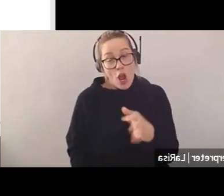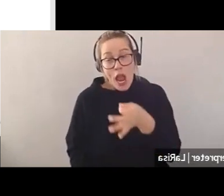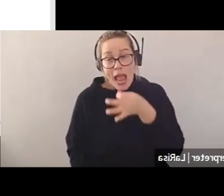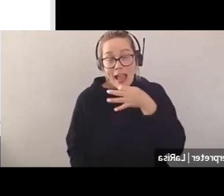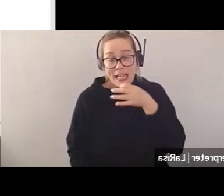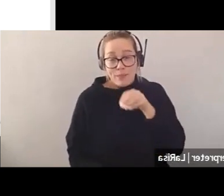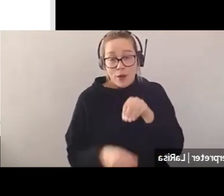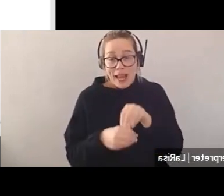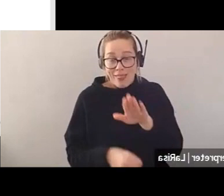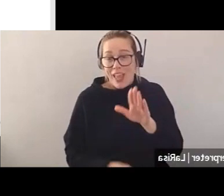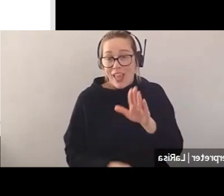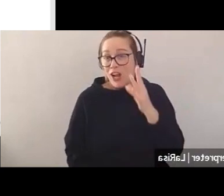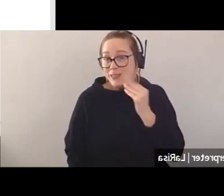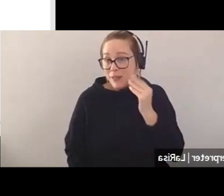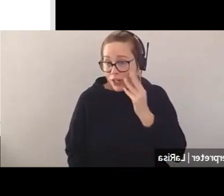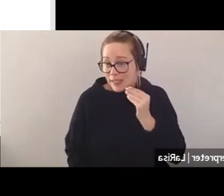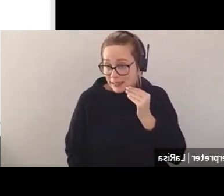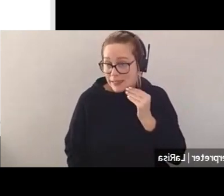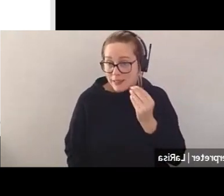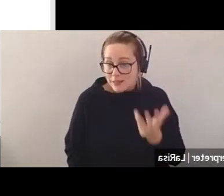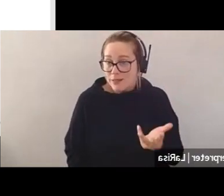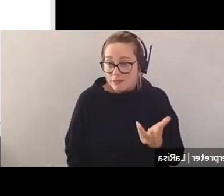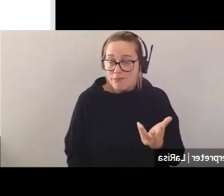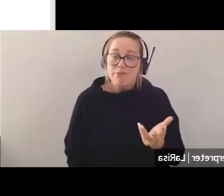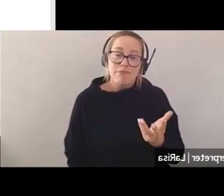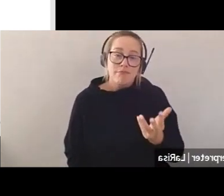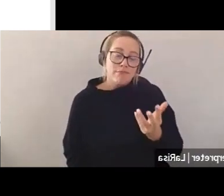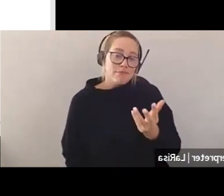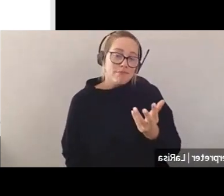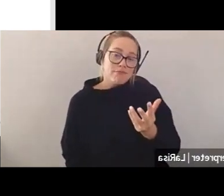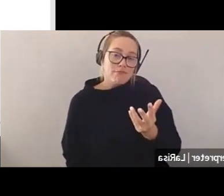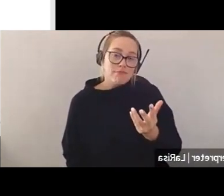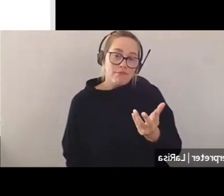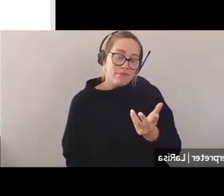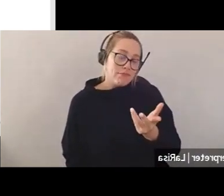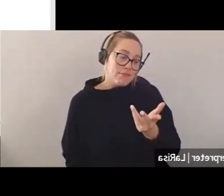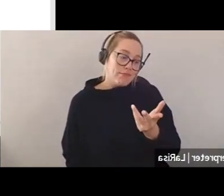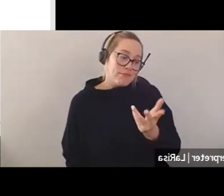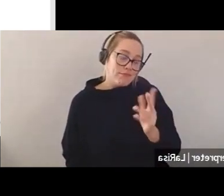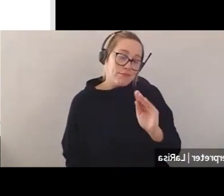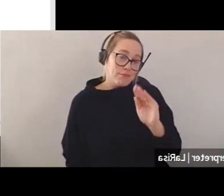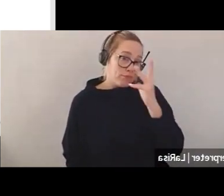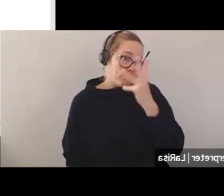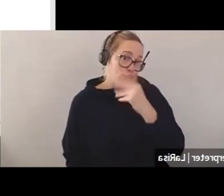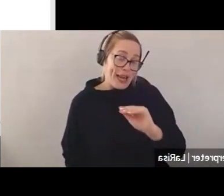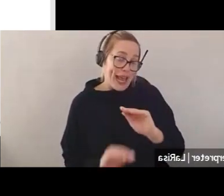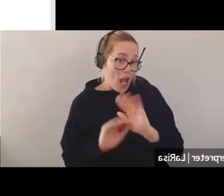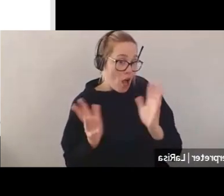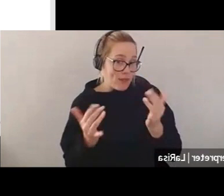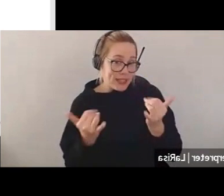are. People with disabilities are experts in their lived experience.